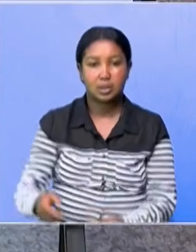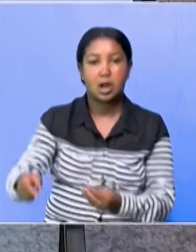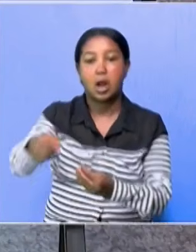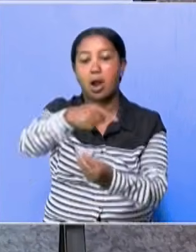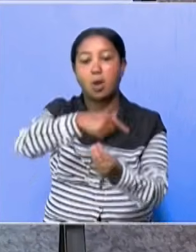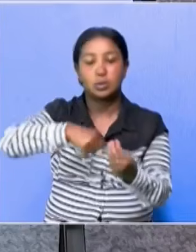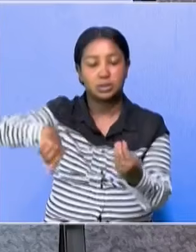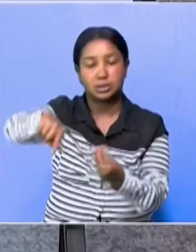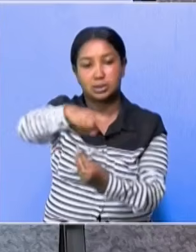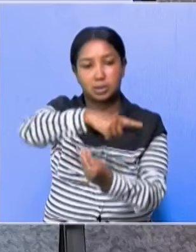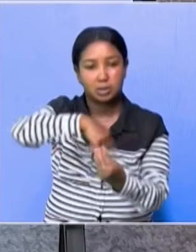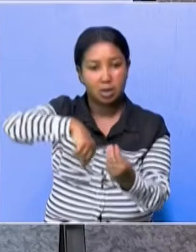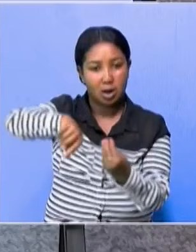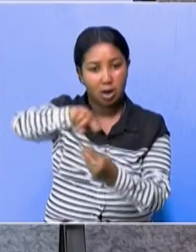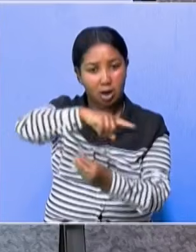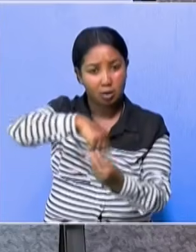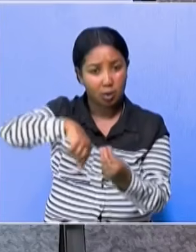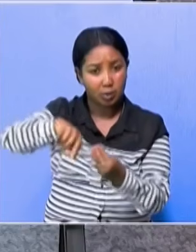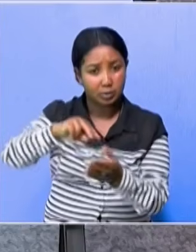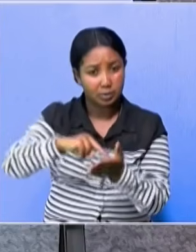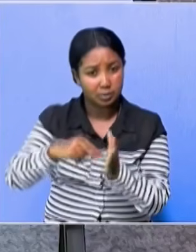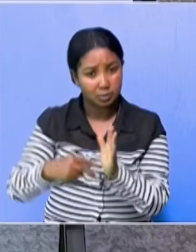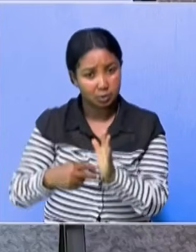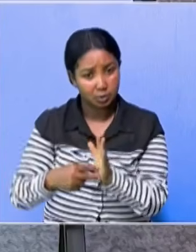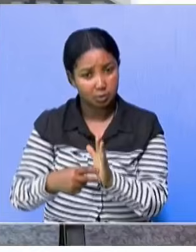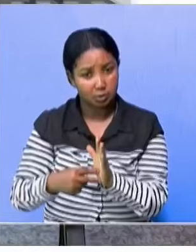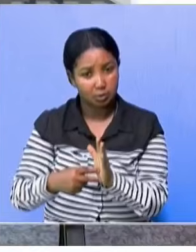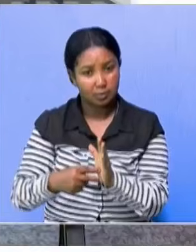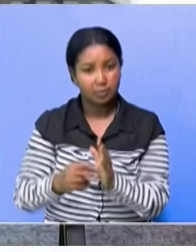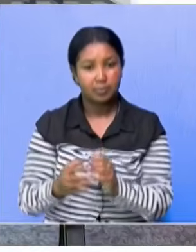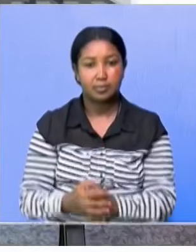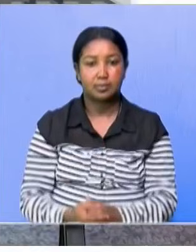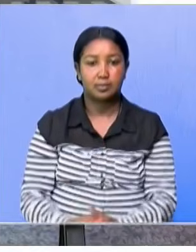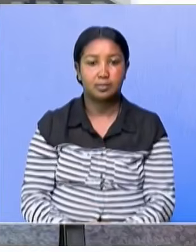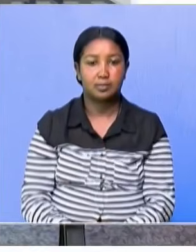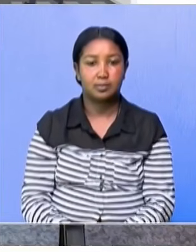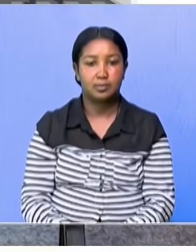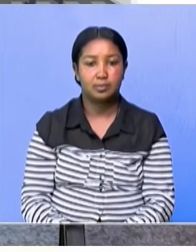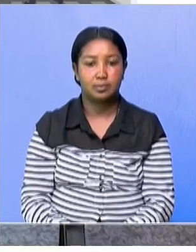roundabout. Roundabout means it is only allowed for the